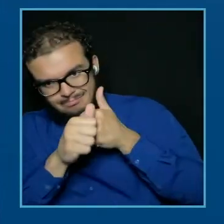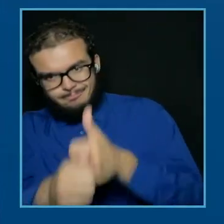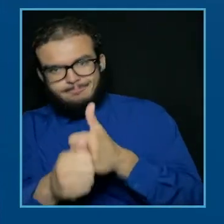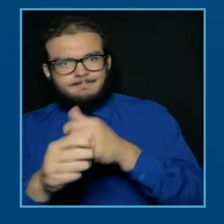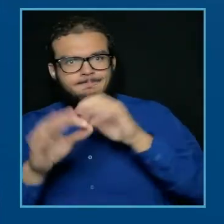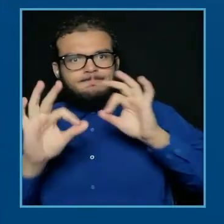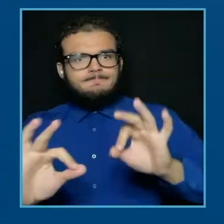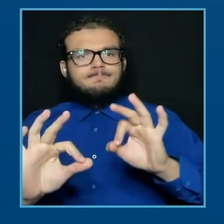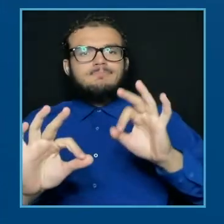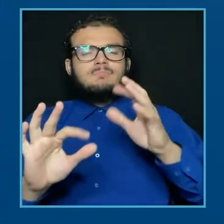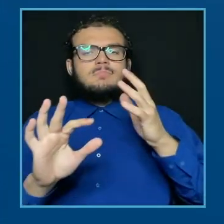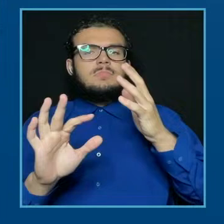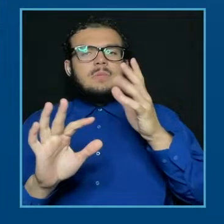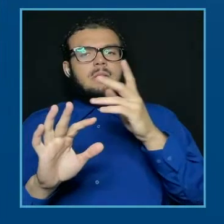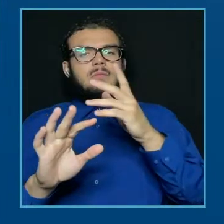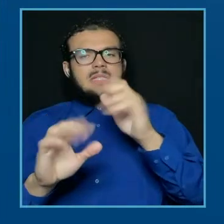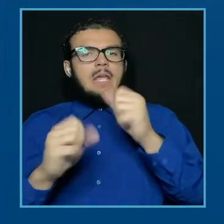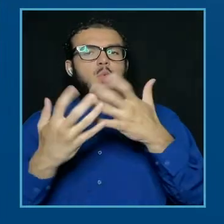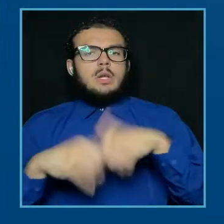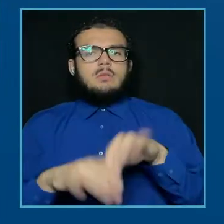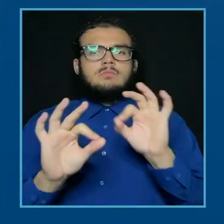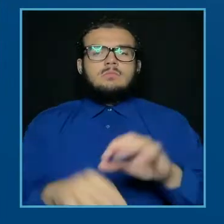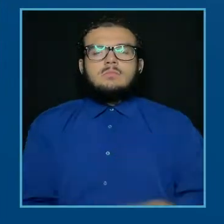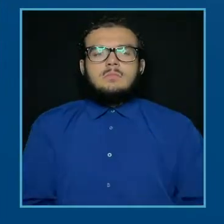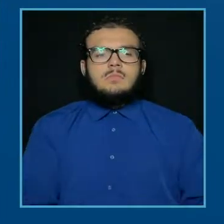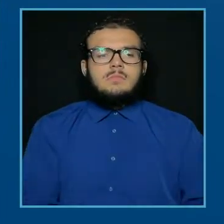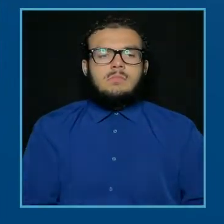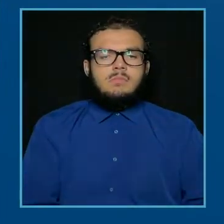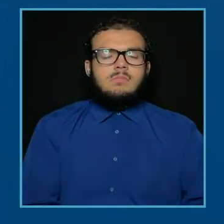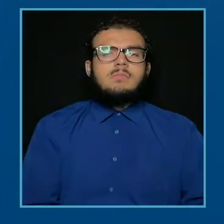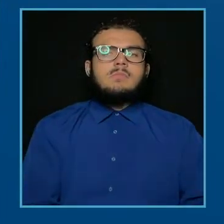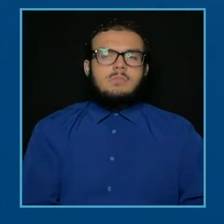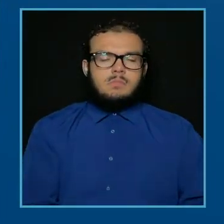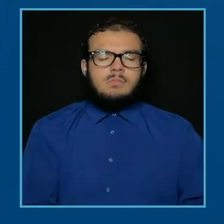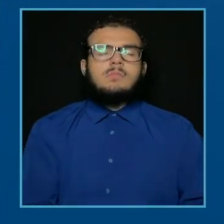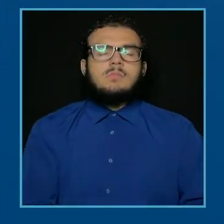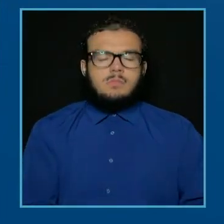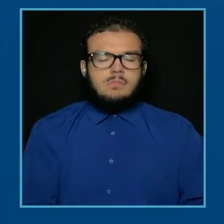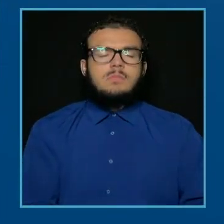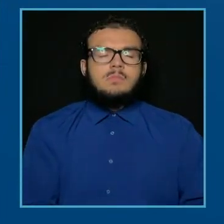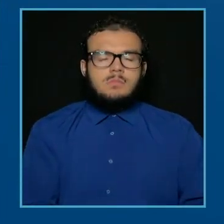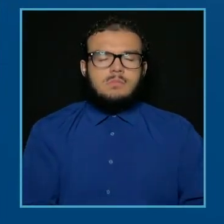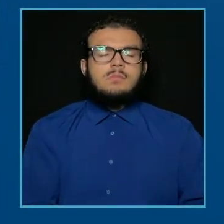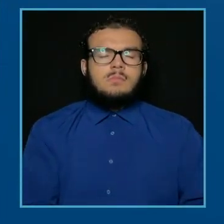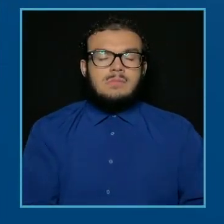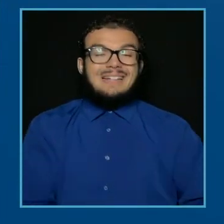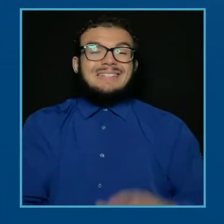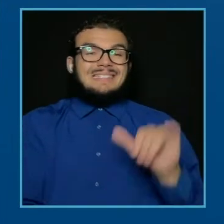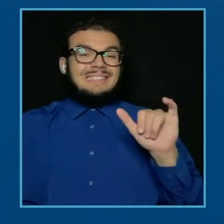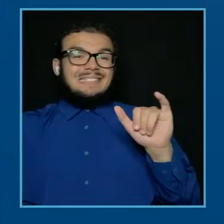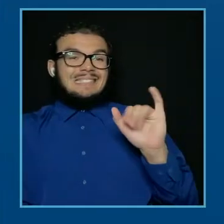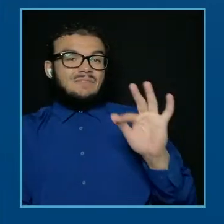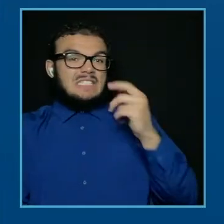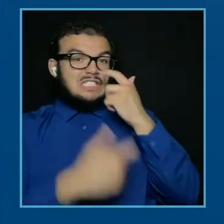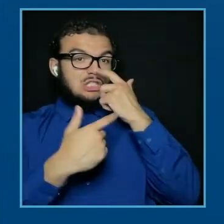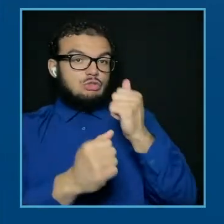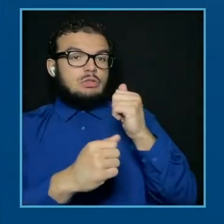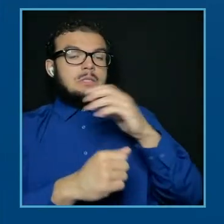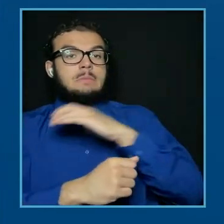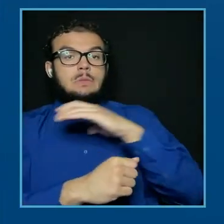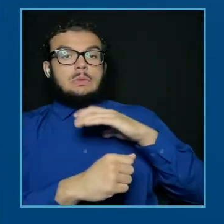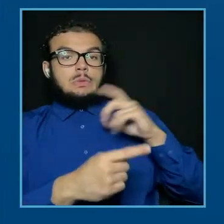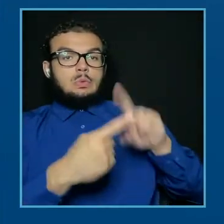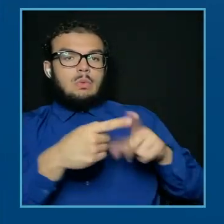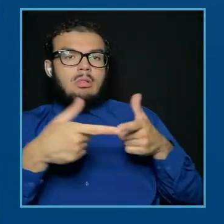that that's workable? Yes, so on that piece, if the interest of the committee is to allow for